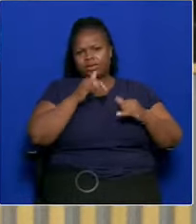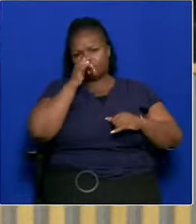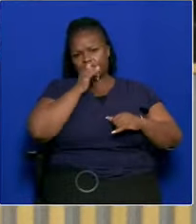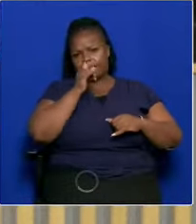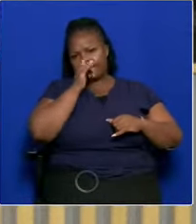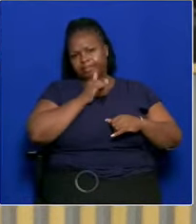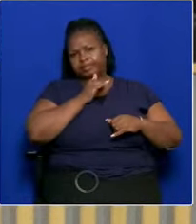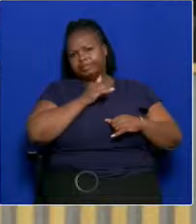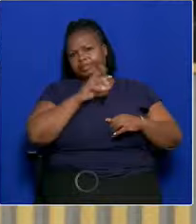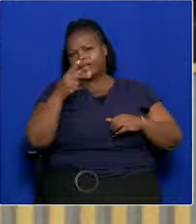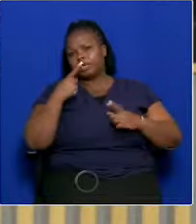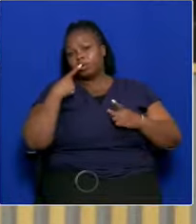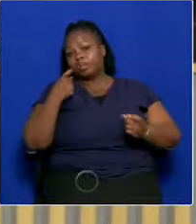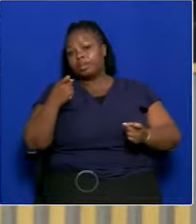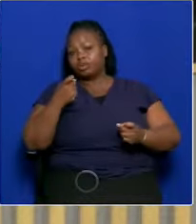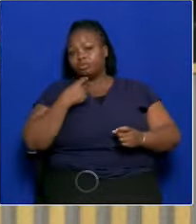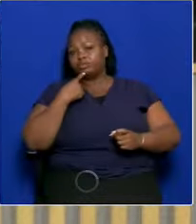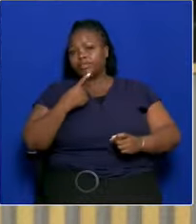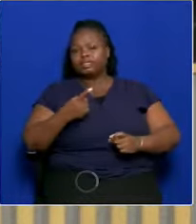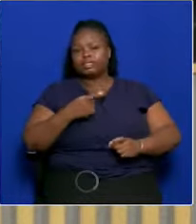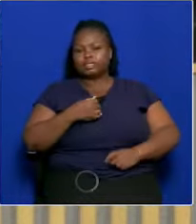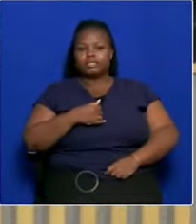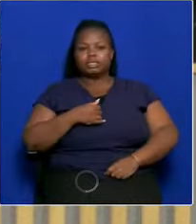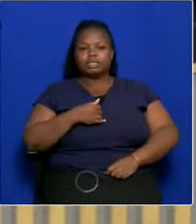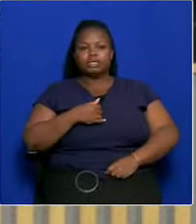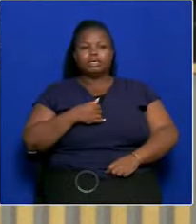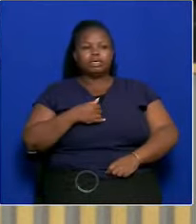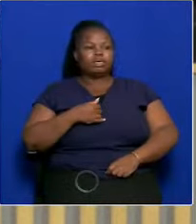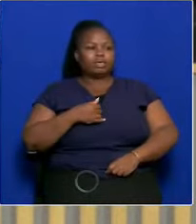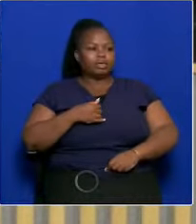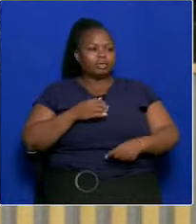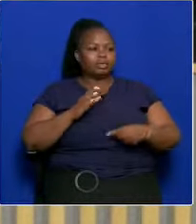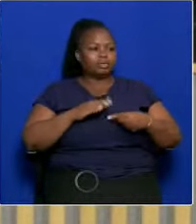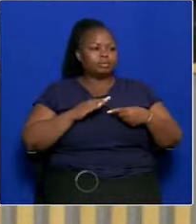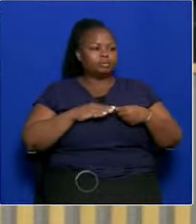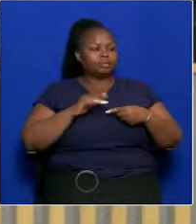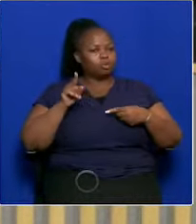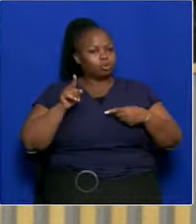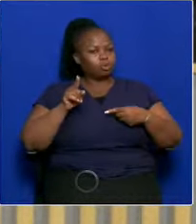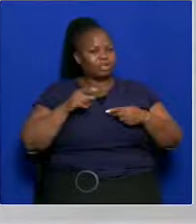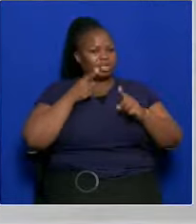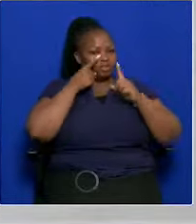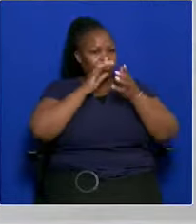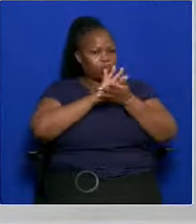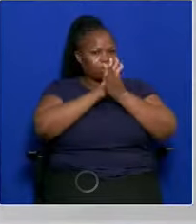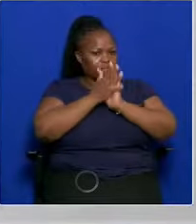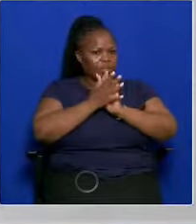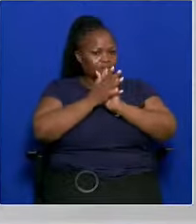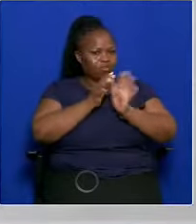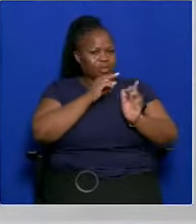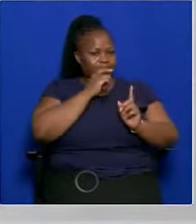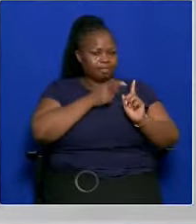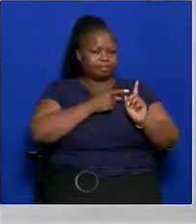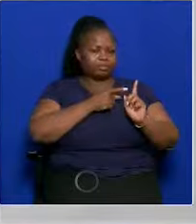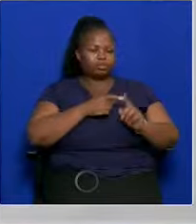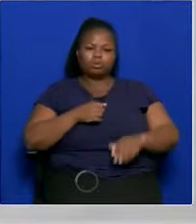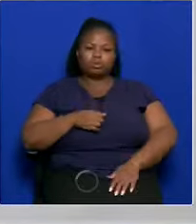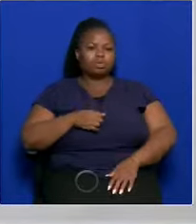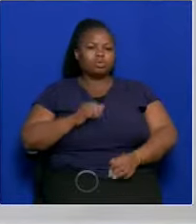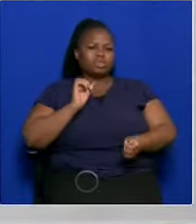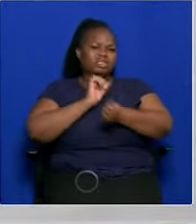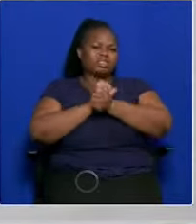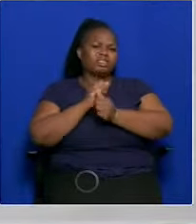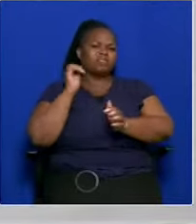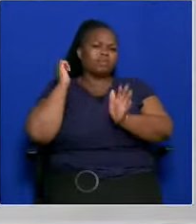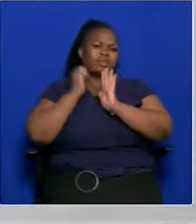was crimen injuria. I think there was also a warrant. murder. He was arrested for a murder, that one which you saw.